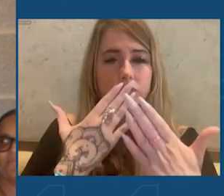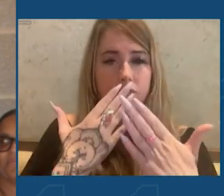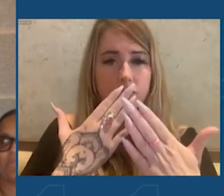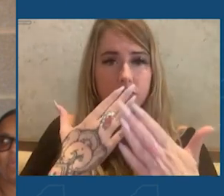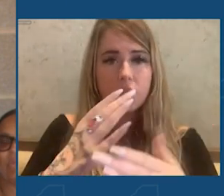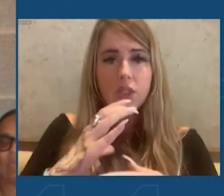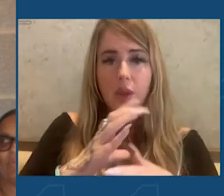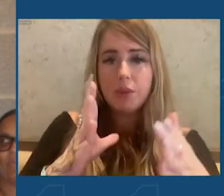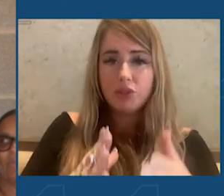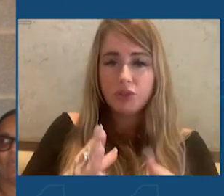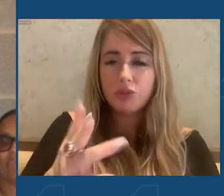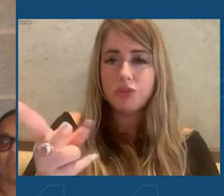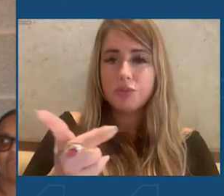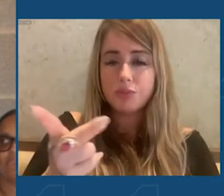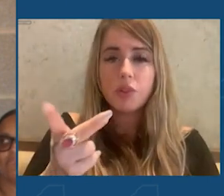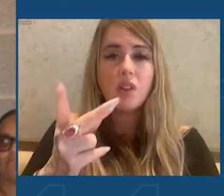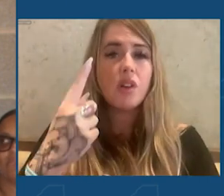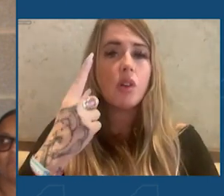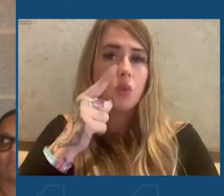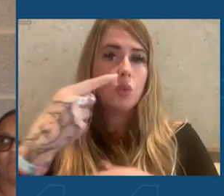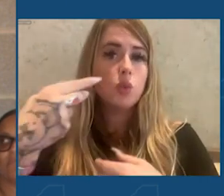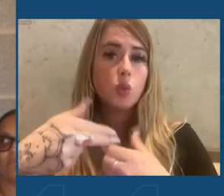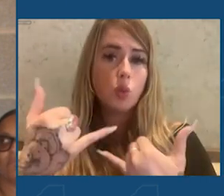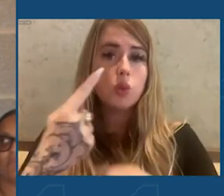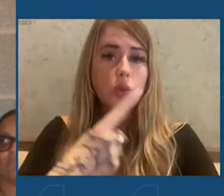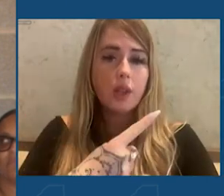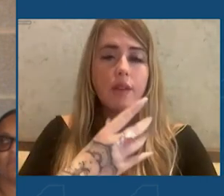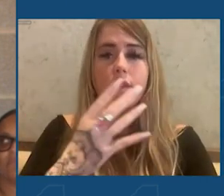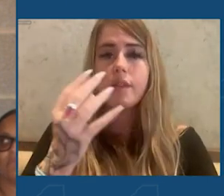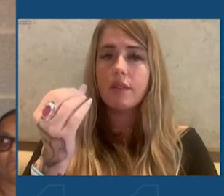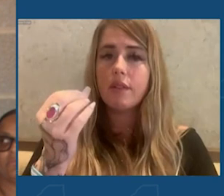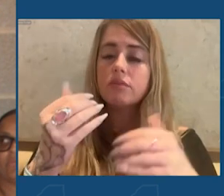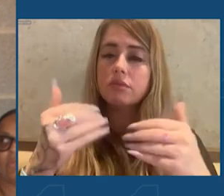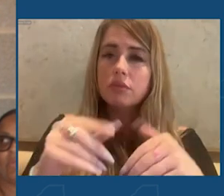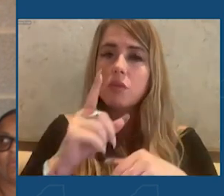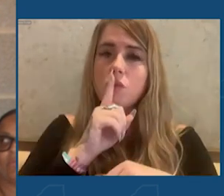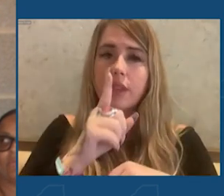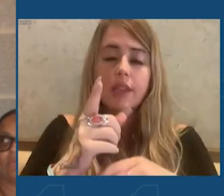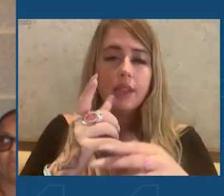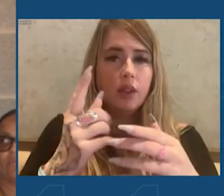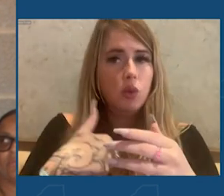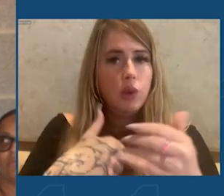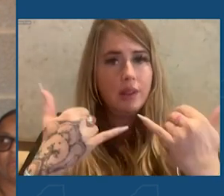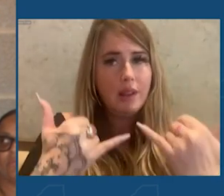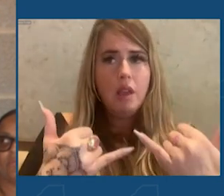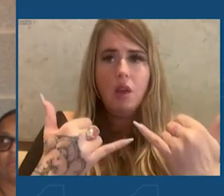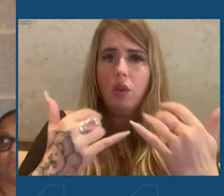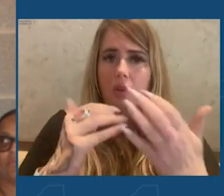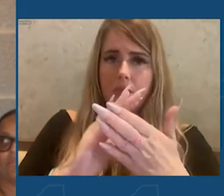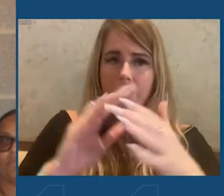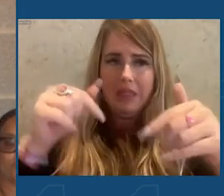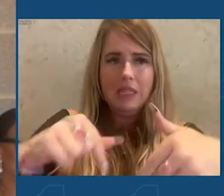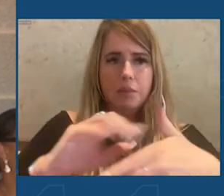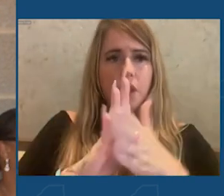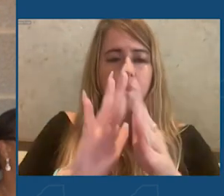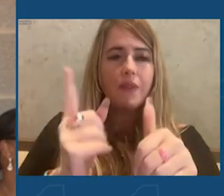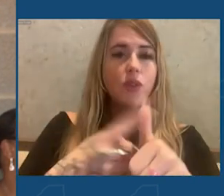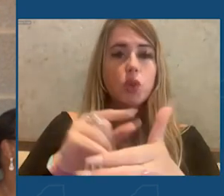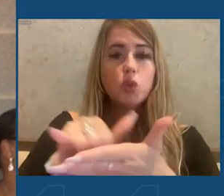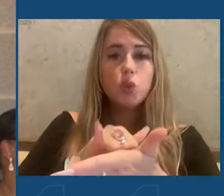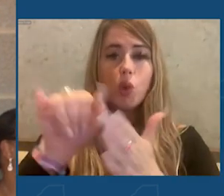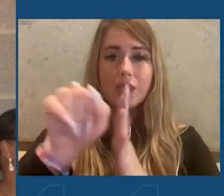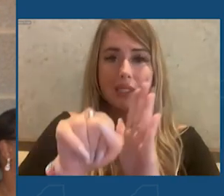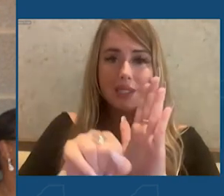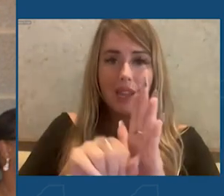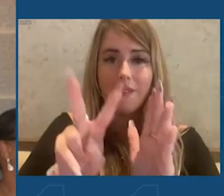and Deputy Commissioner Joel Evans for being with us today and all your work to make Sampson the first New York State Veterans Cemetery. Our community